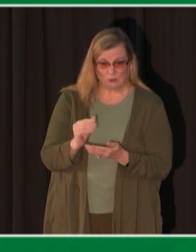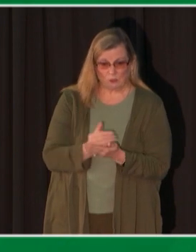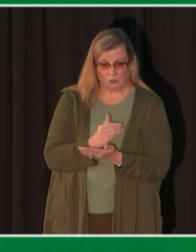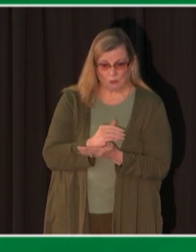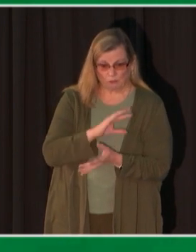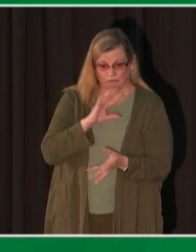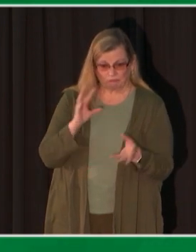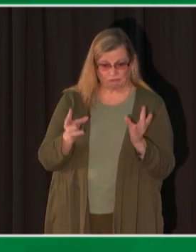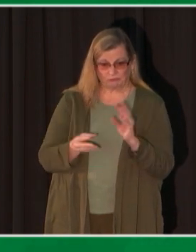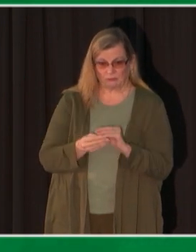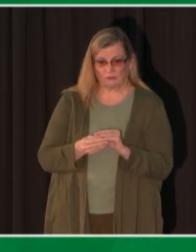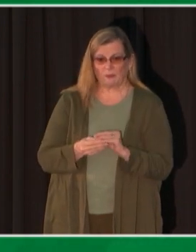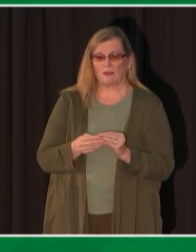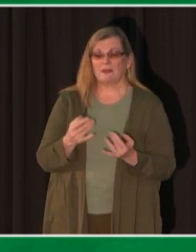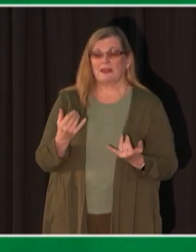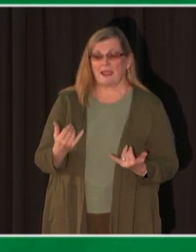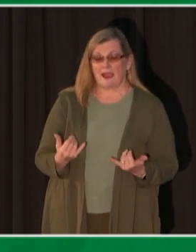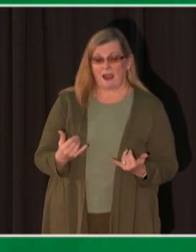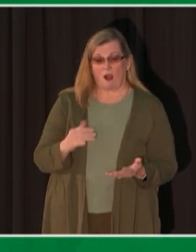to